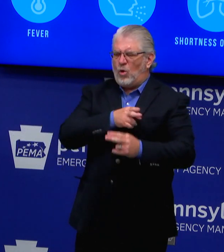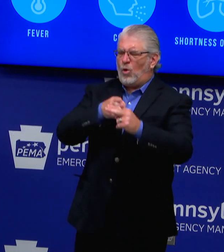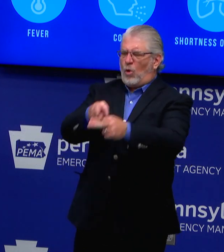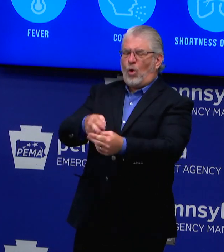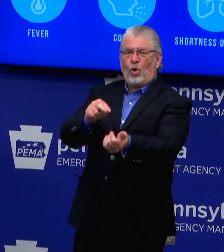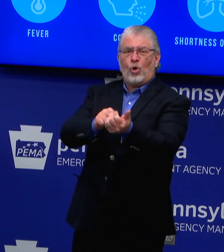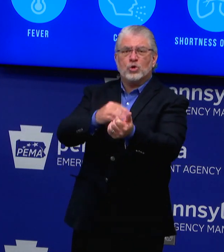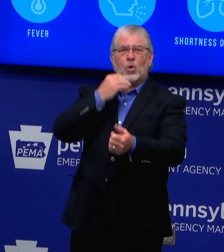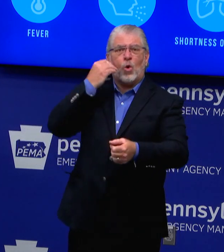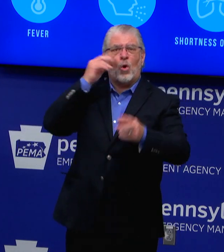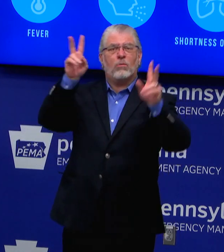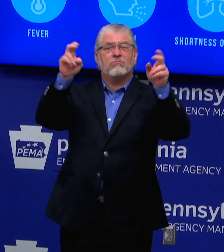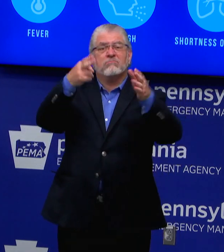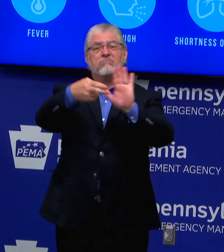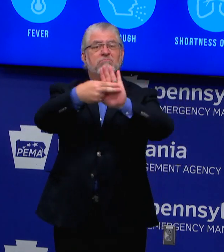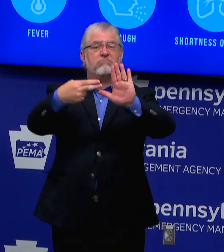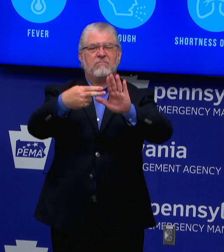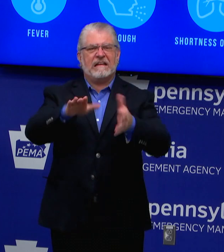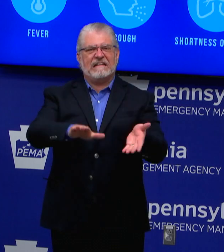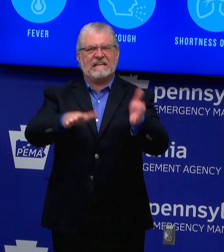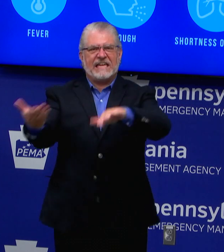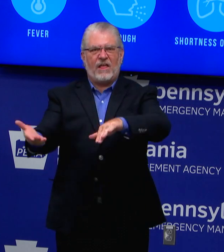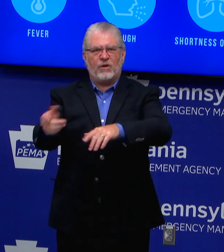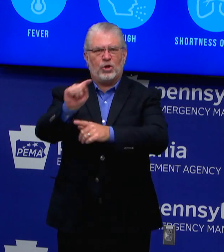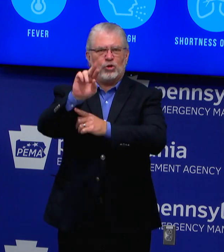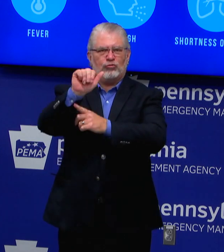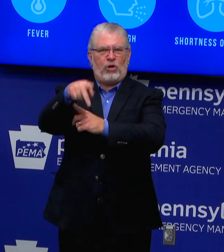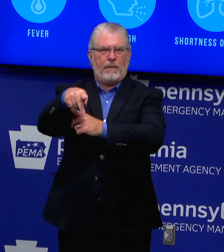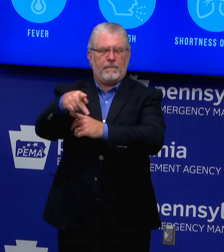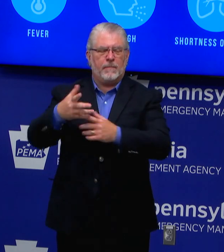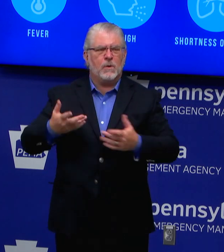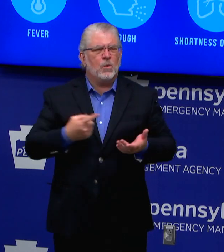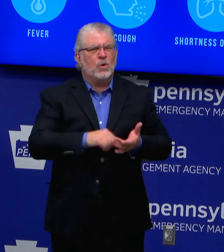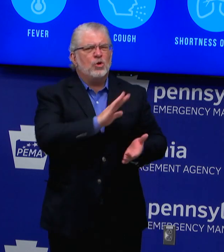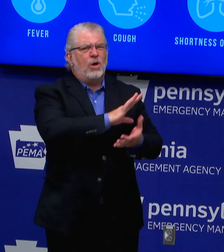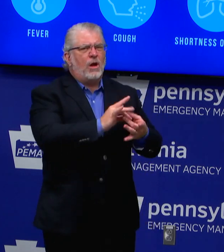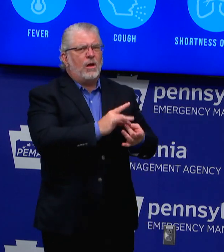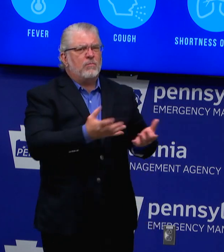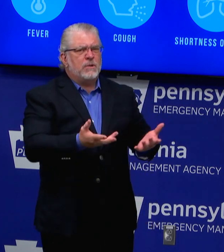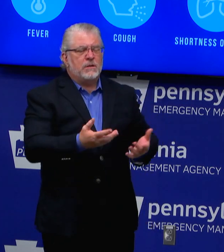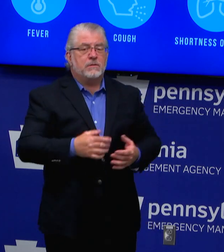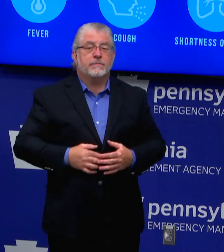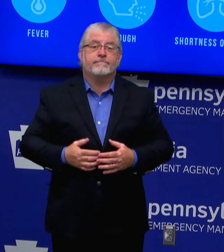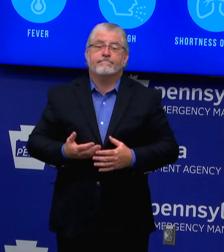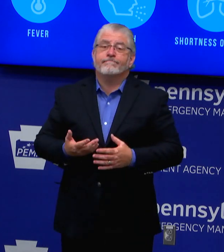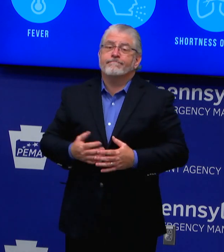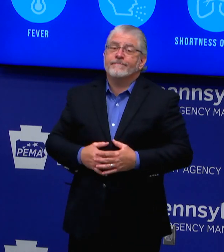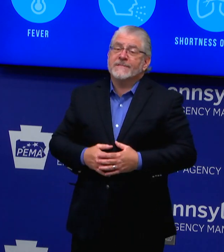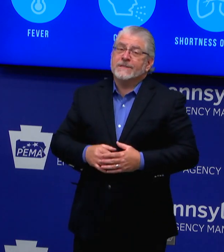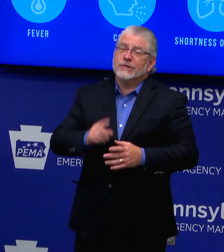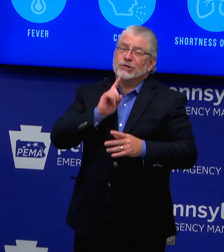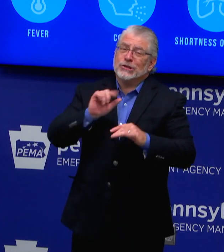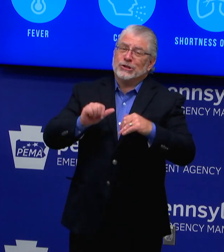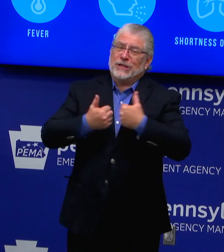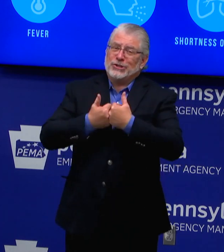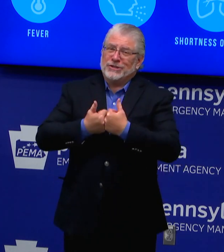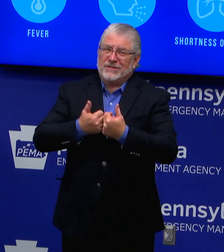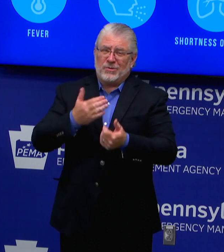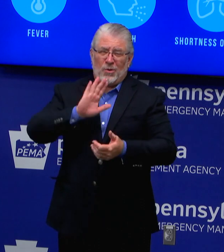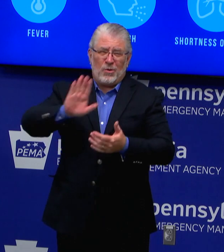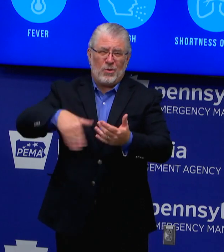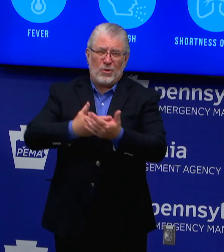obviously. The challenge is that no two nursing homes or long-term care facilities are created equally. So trying